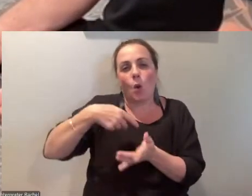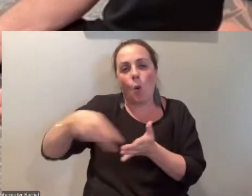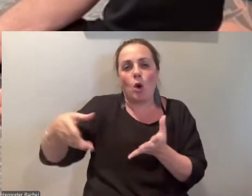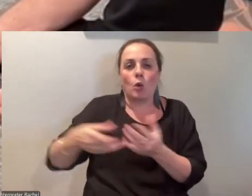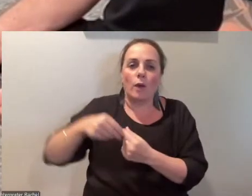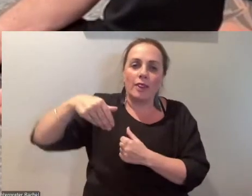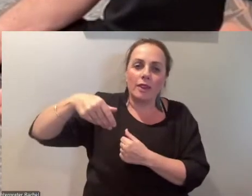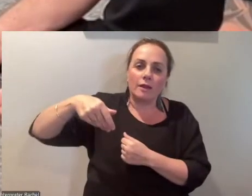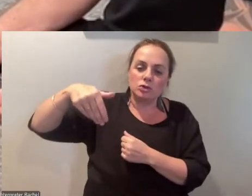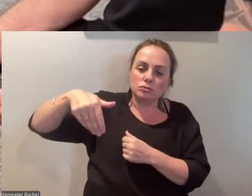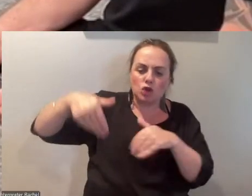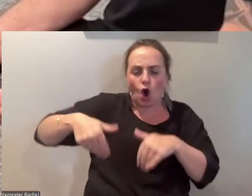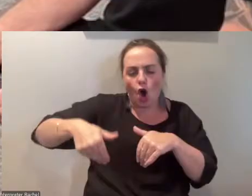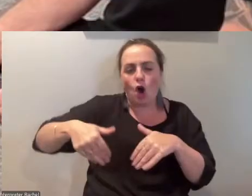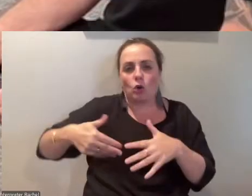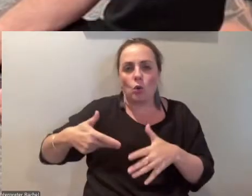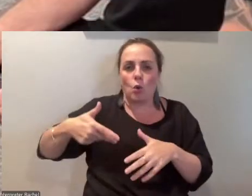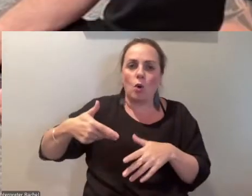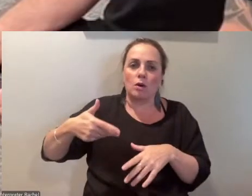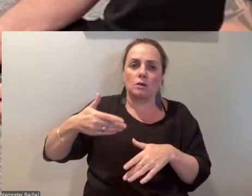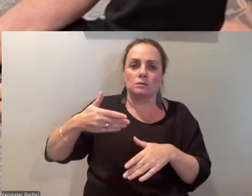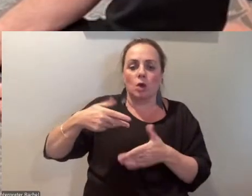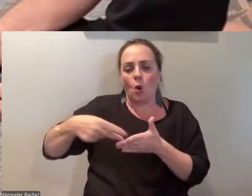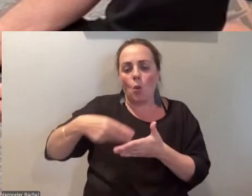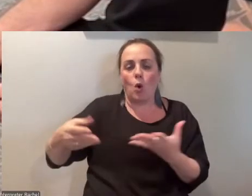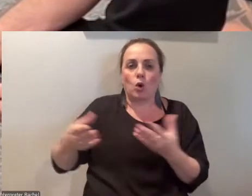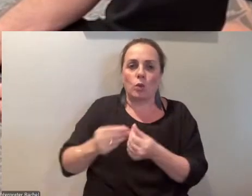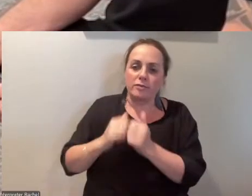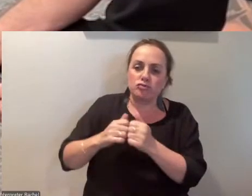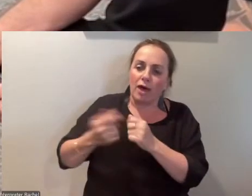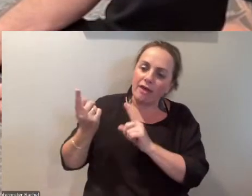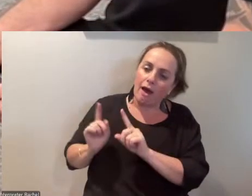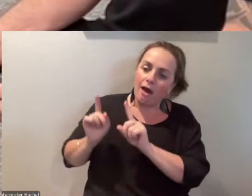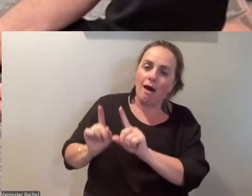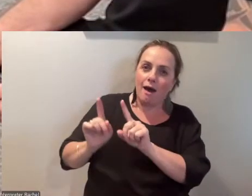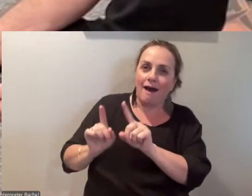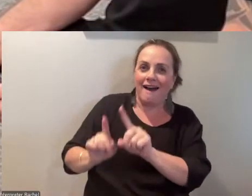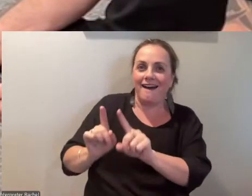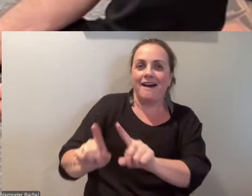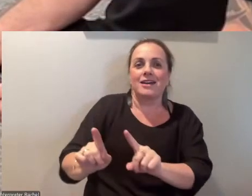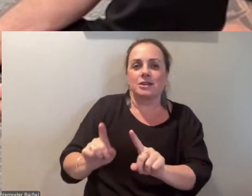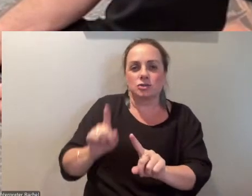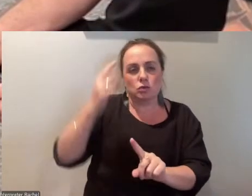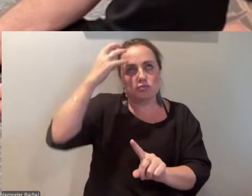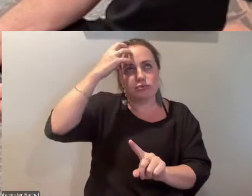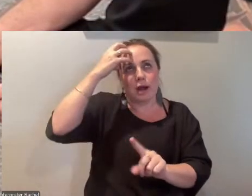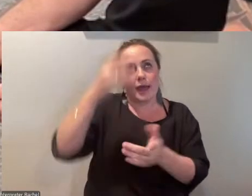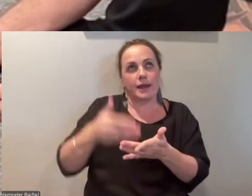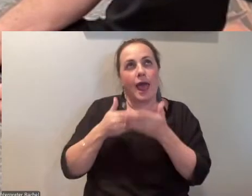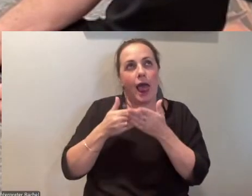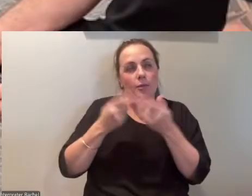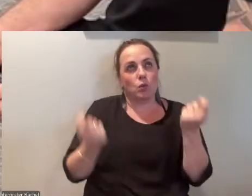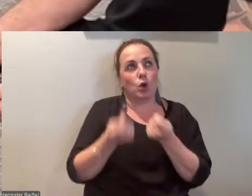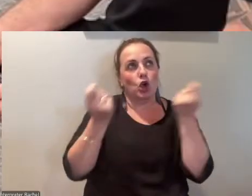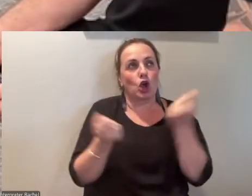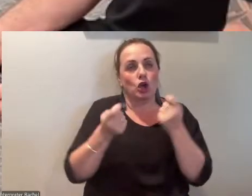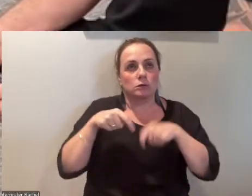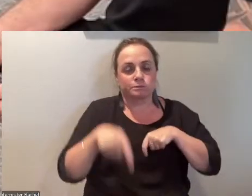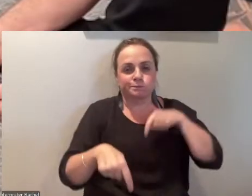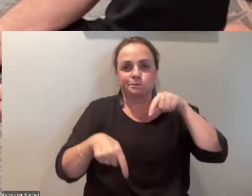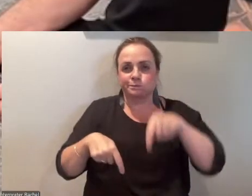and really get their brain into the idea that I move my legs and I go forward, has been such a game changer as